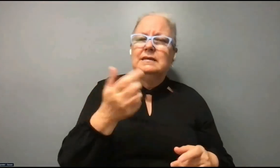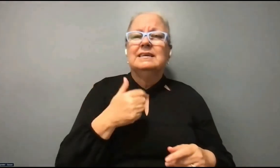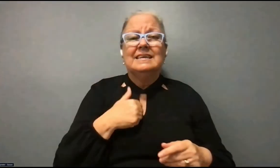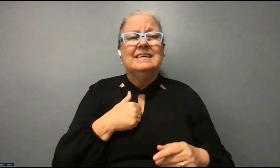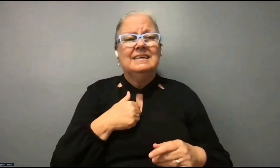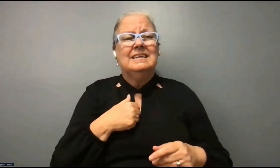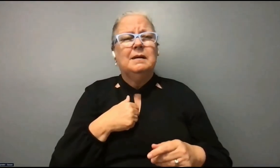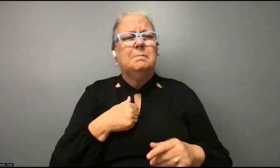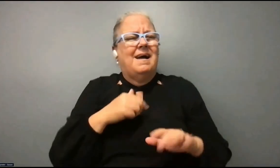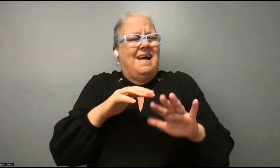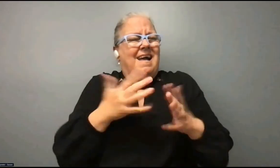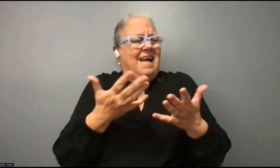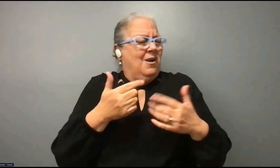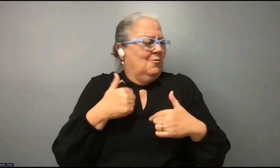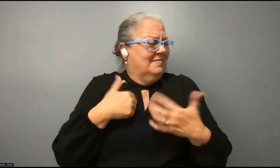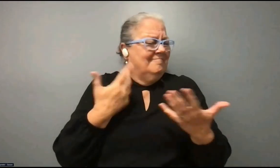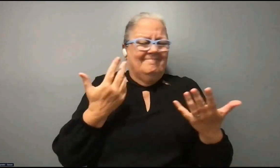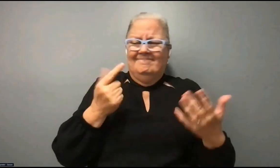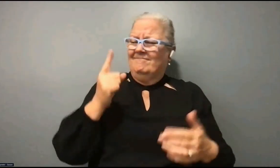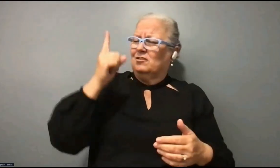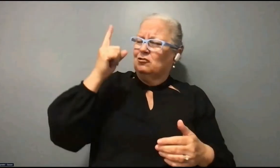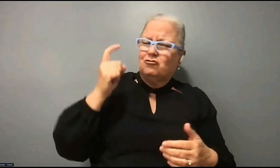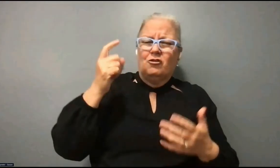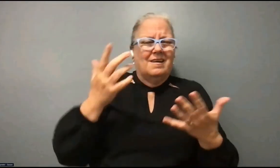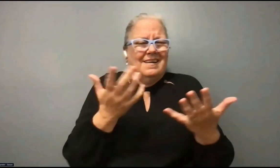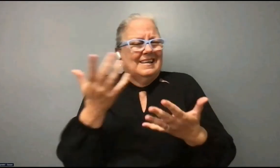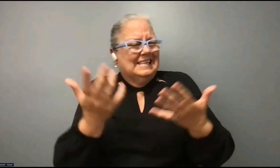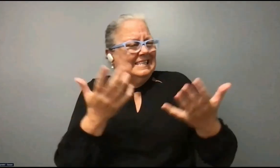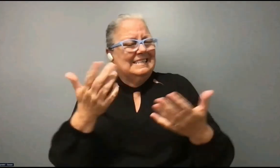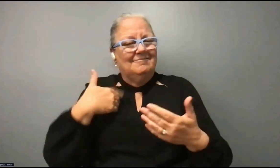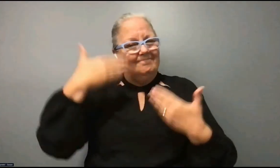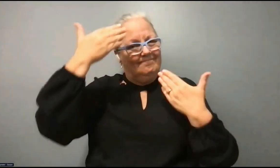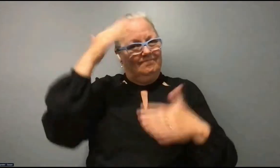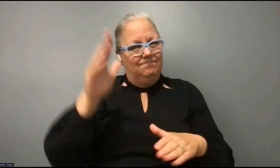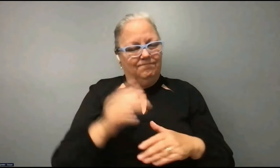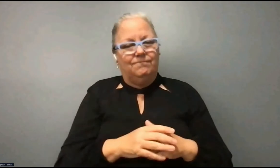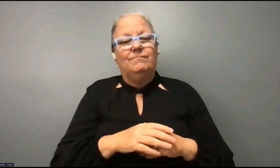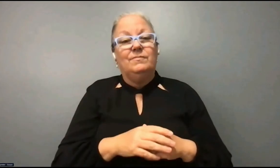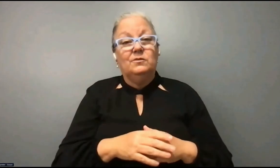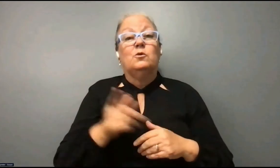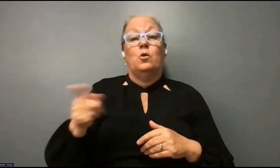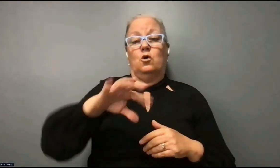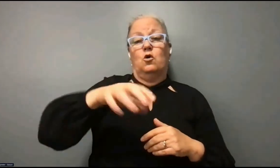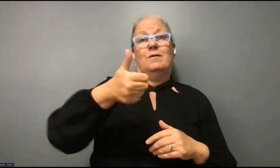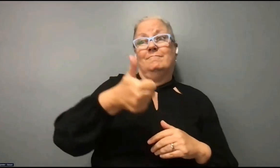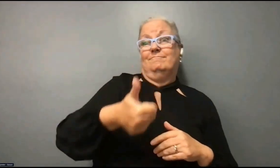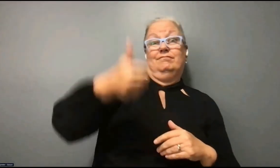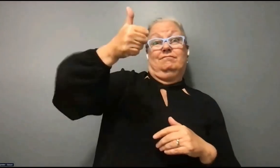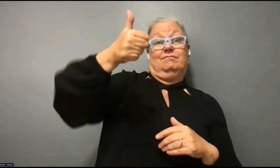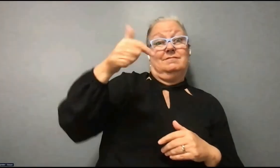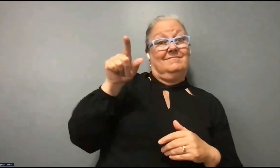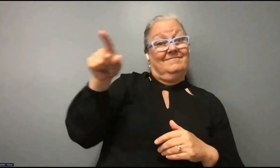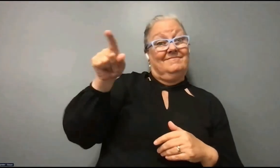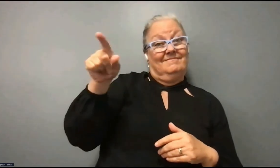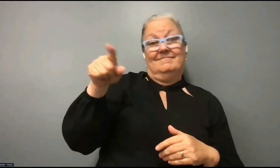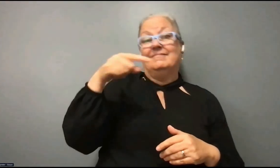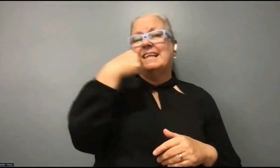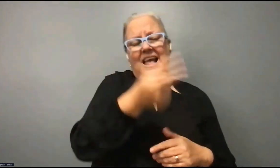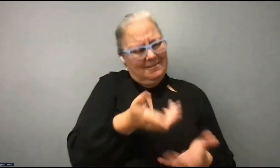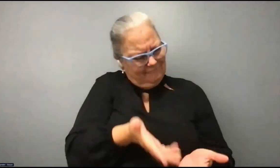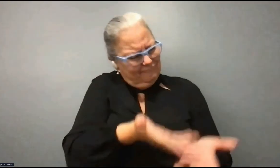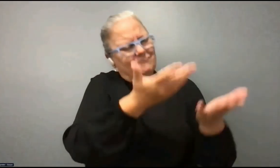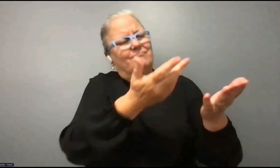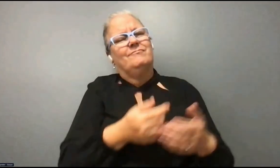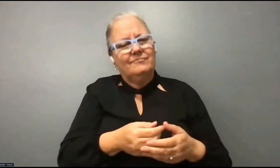process. So we have received the encouragement from our country director, and we started designing the system.